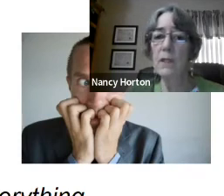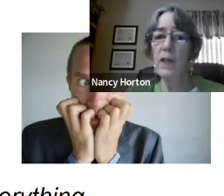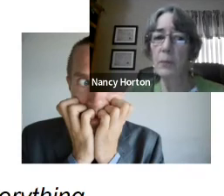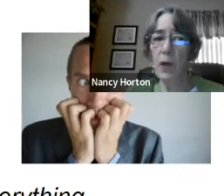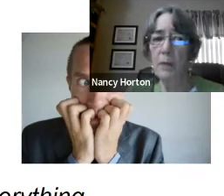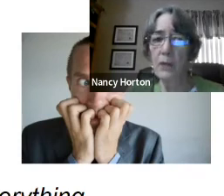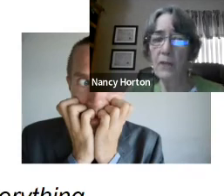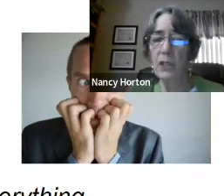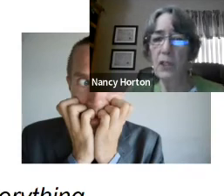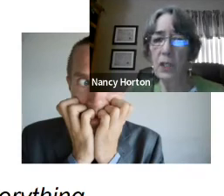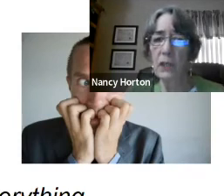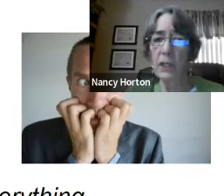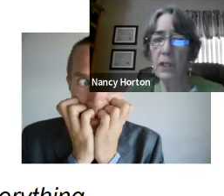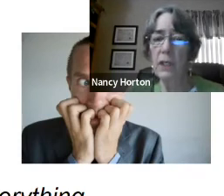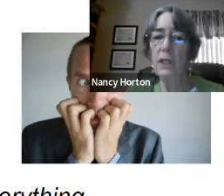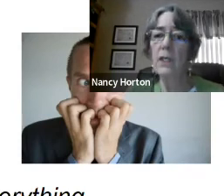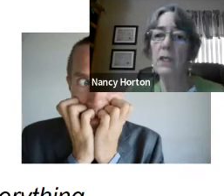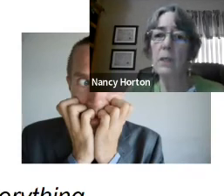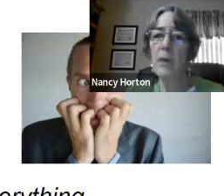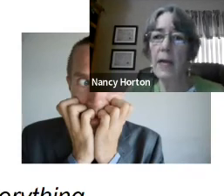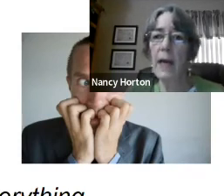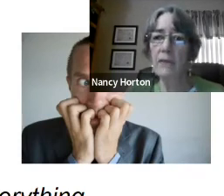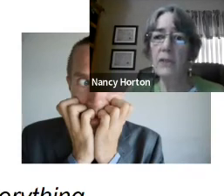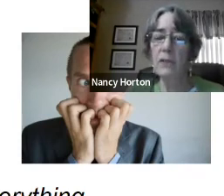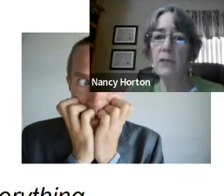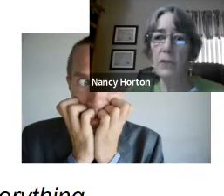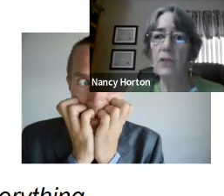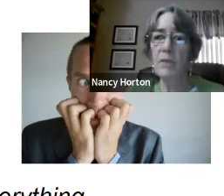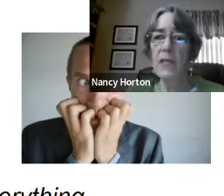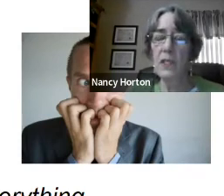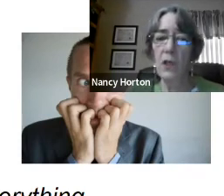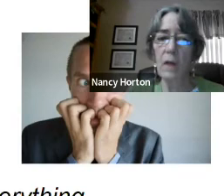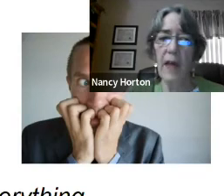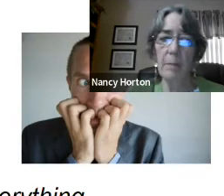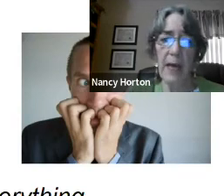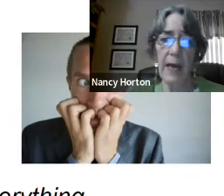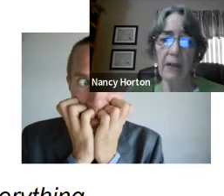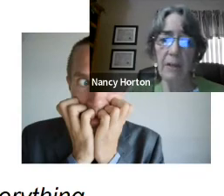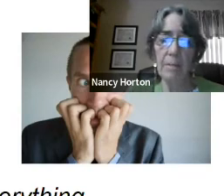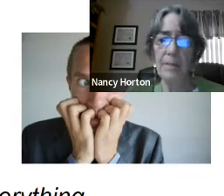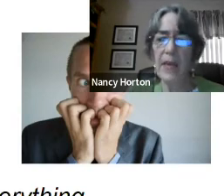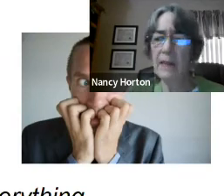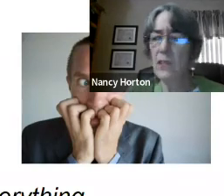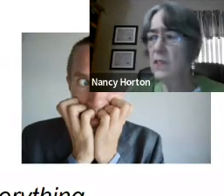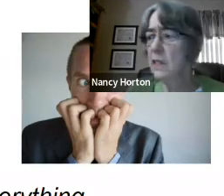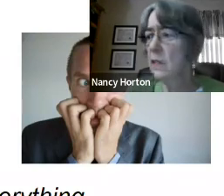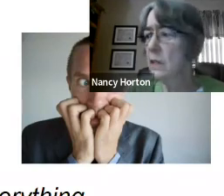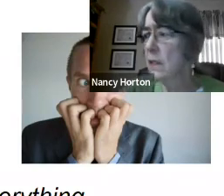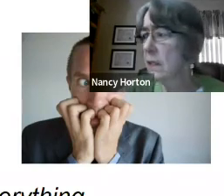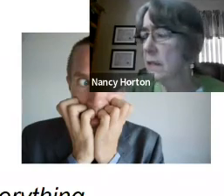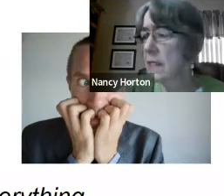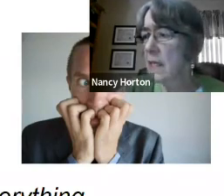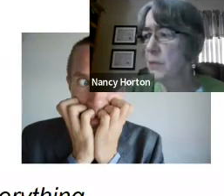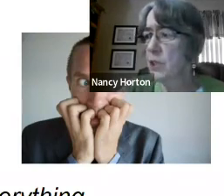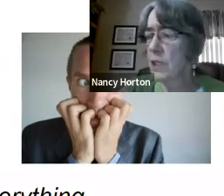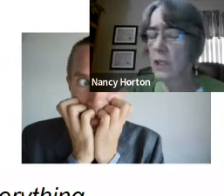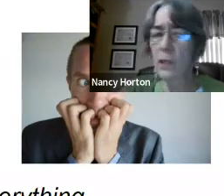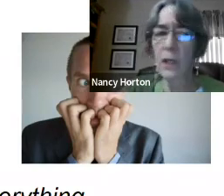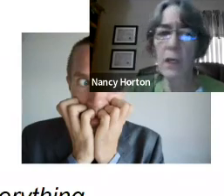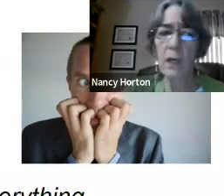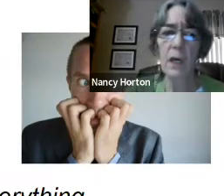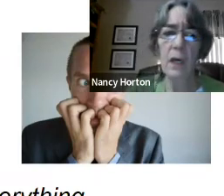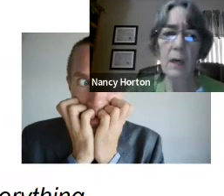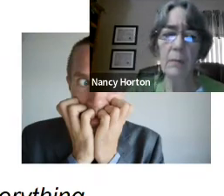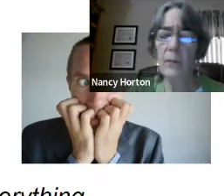points to that primary function area? You might have to do some things along that path. And there's this little exception